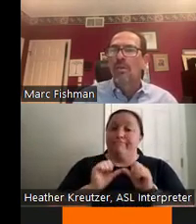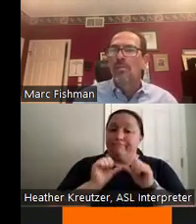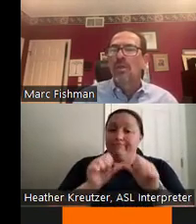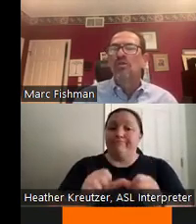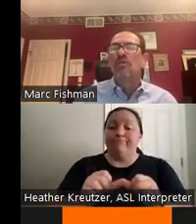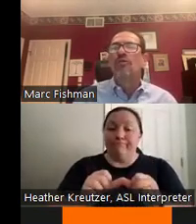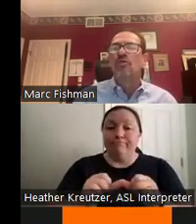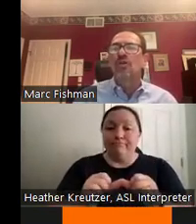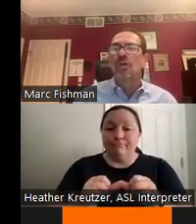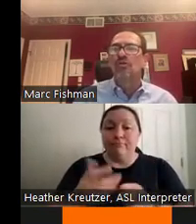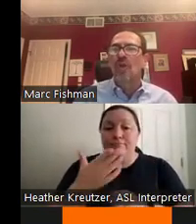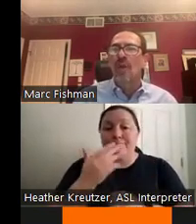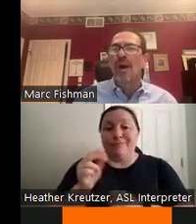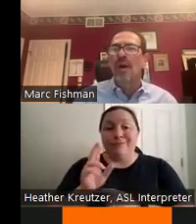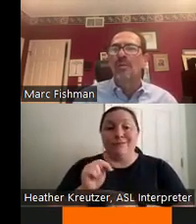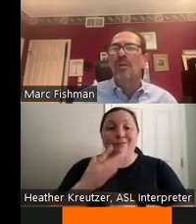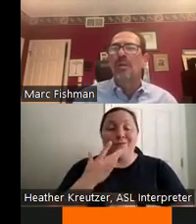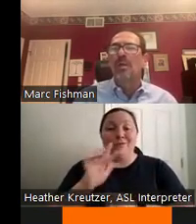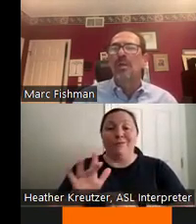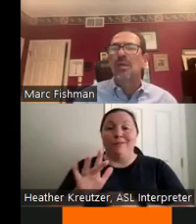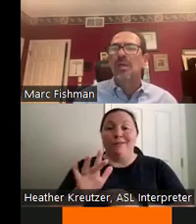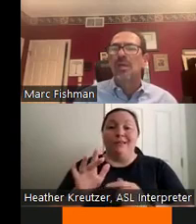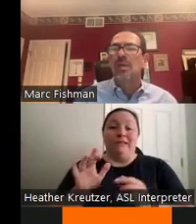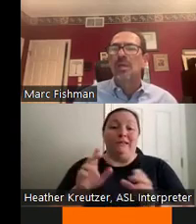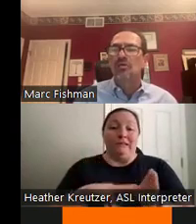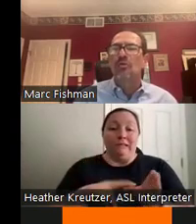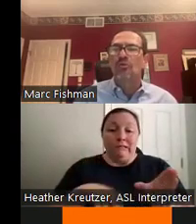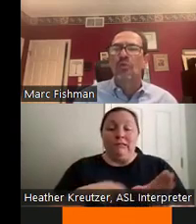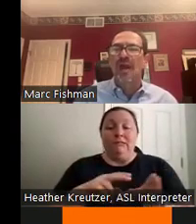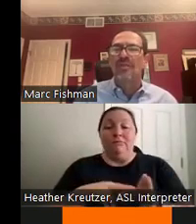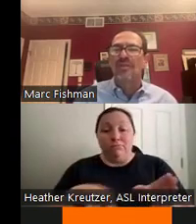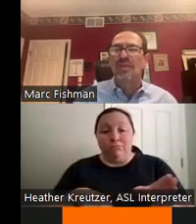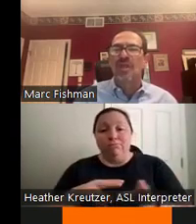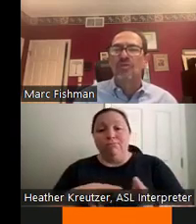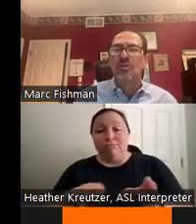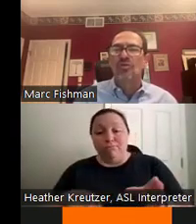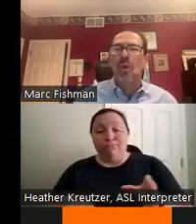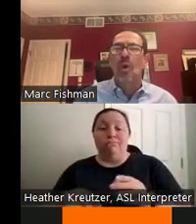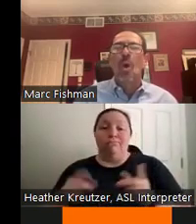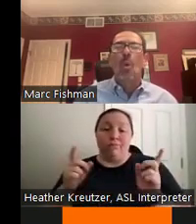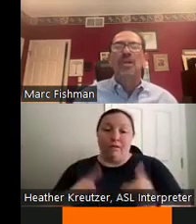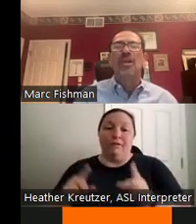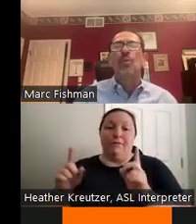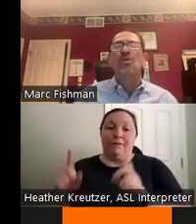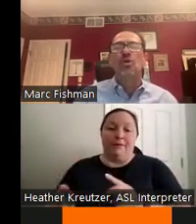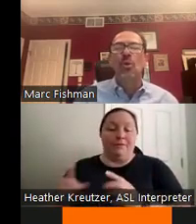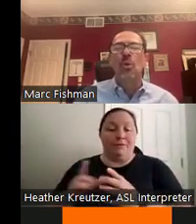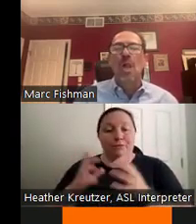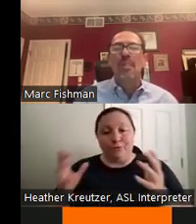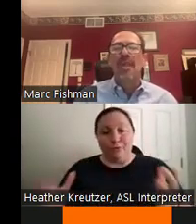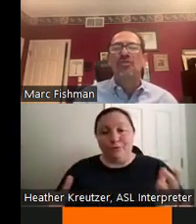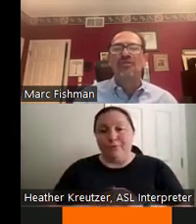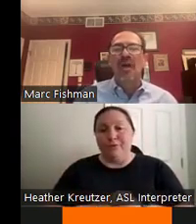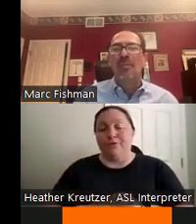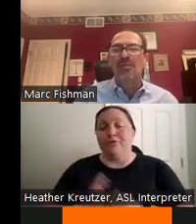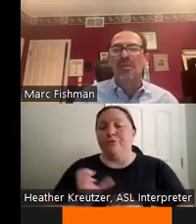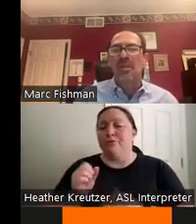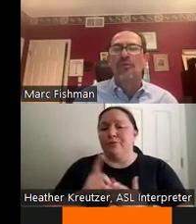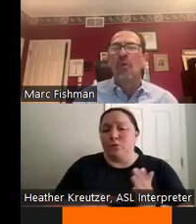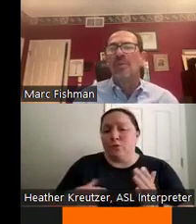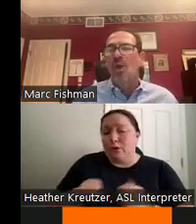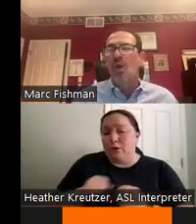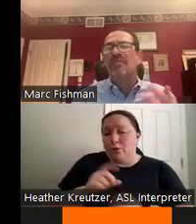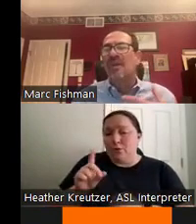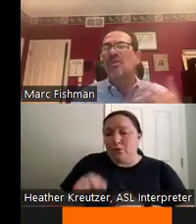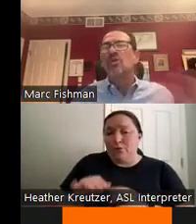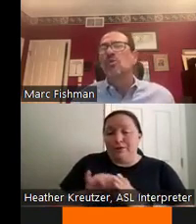haul, because unfortunately, dropout is the rule rather than the exception. So what can we do that is